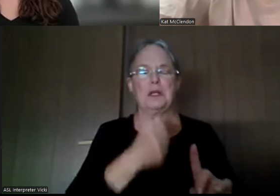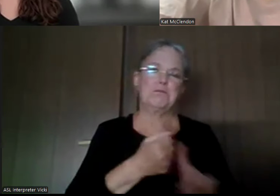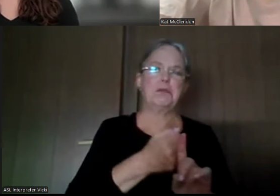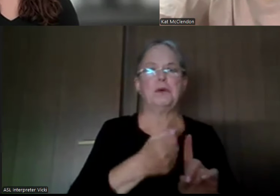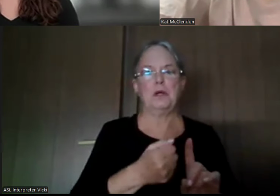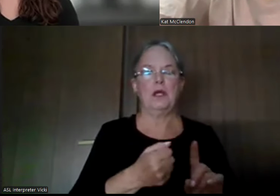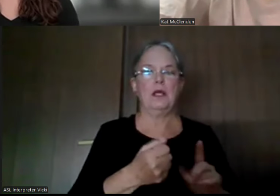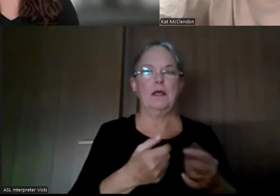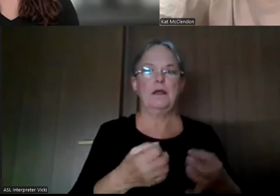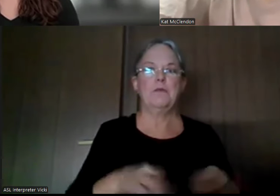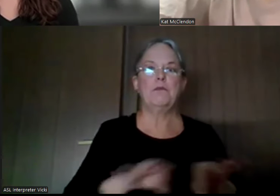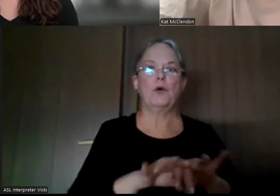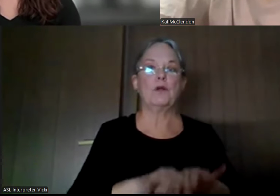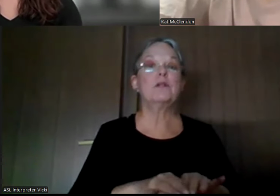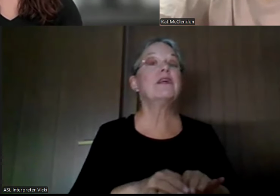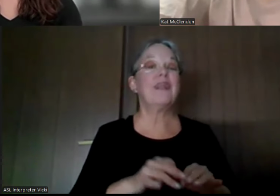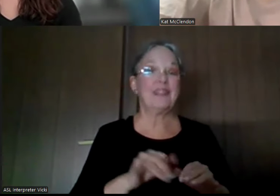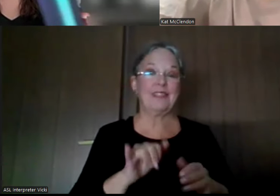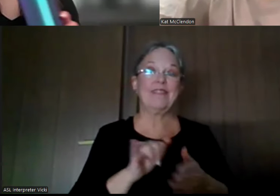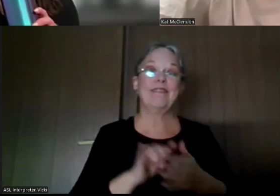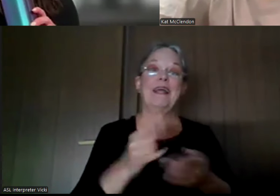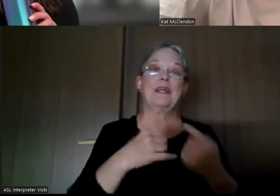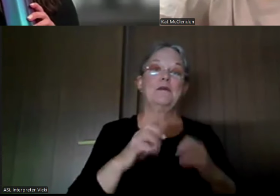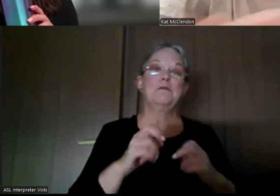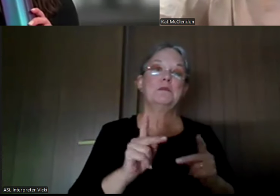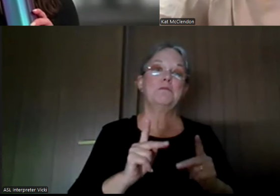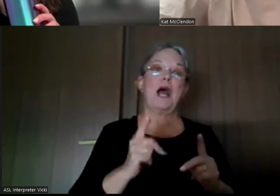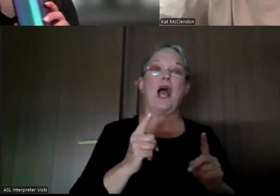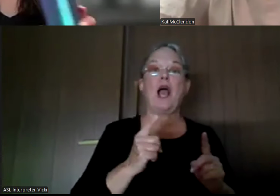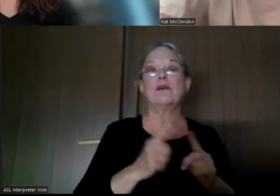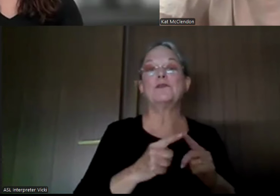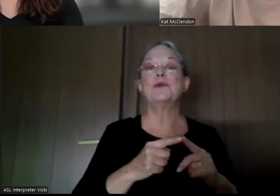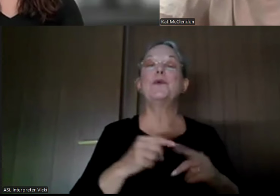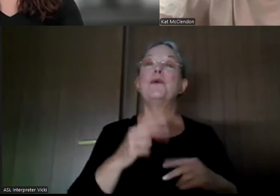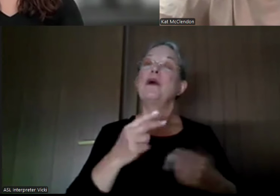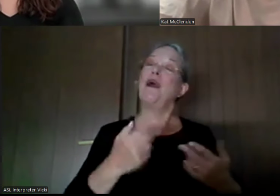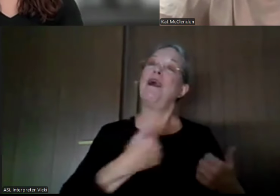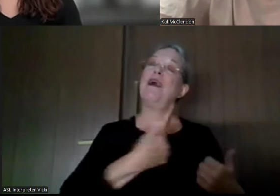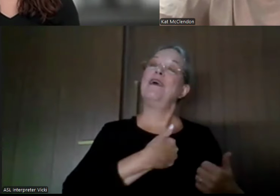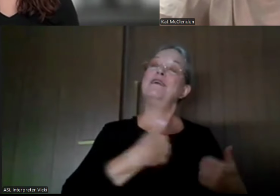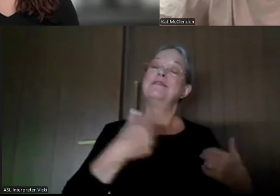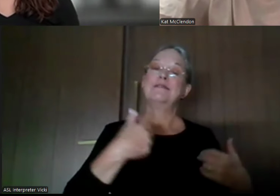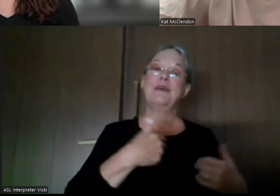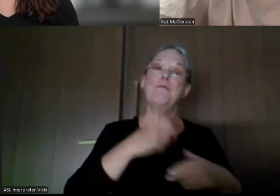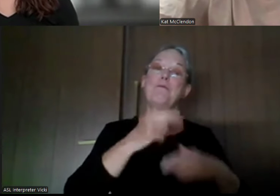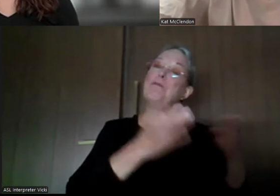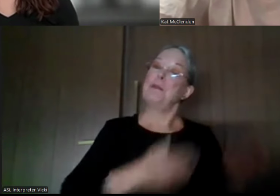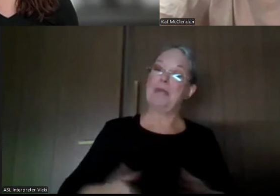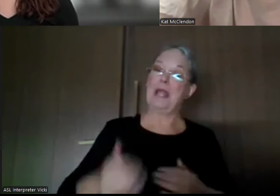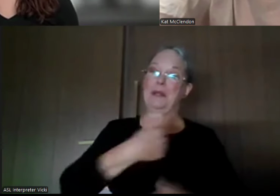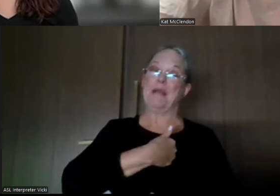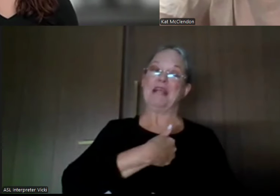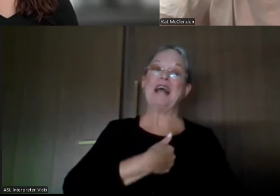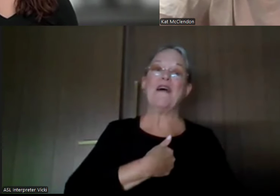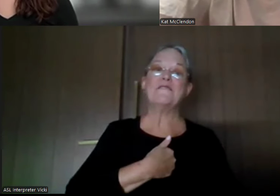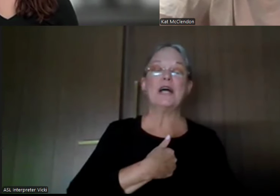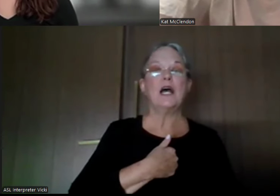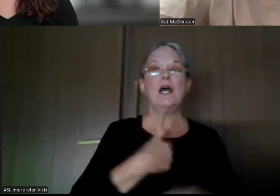Absolutely. And a big part of that comes back to that individualism, ensuring that you're building yourself up, preparing yourself to know specifically what you